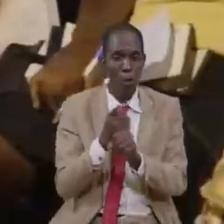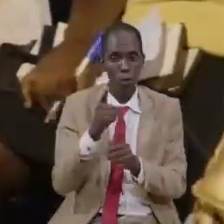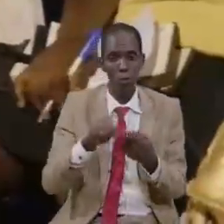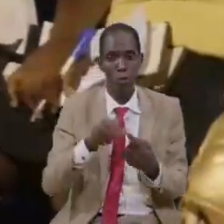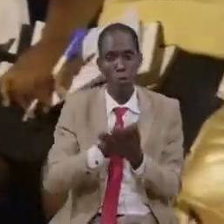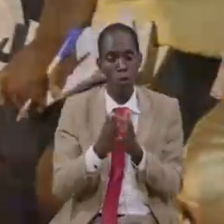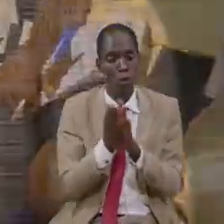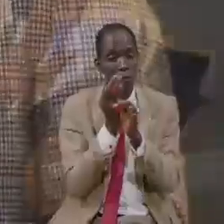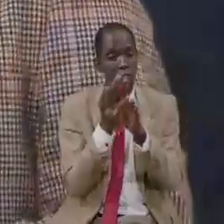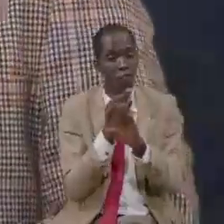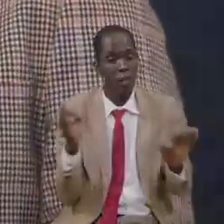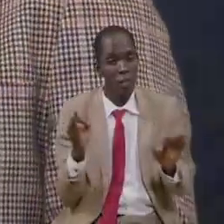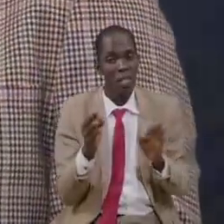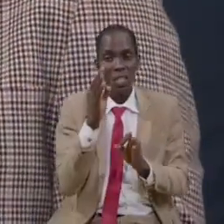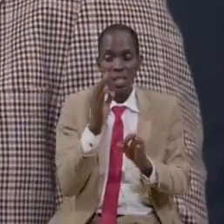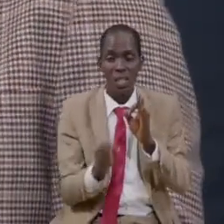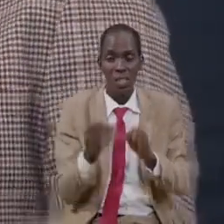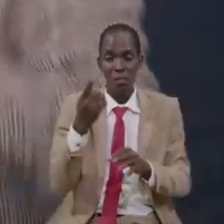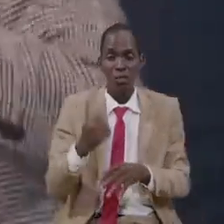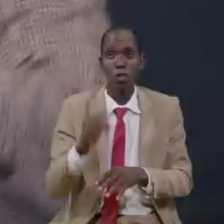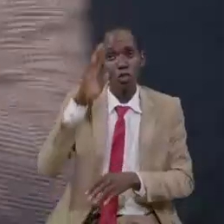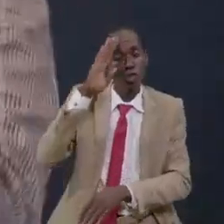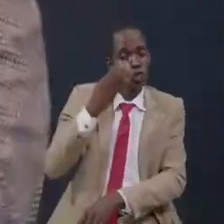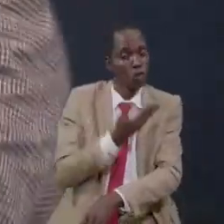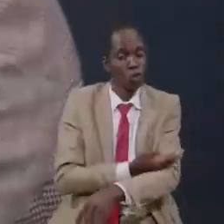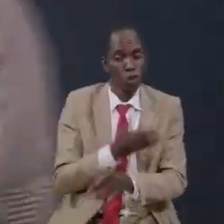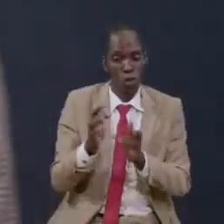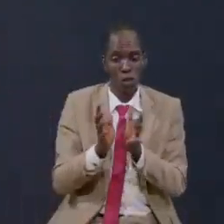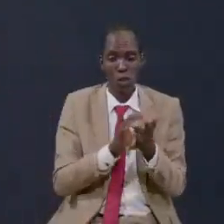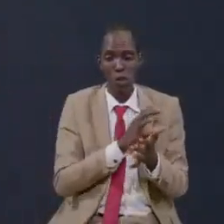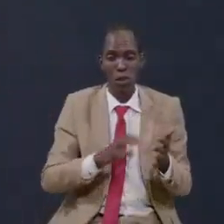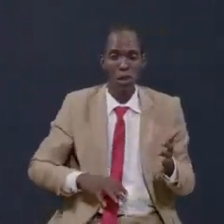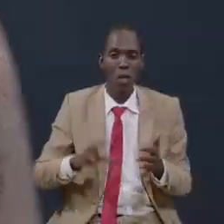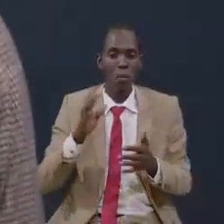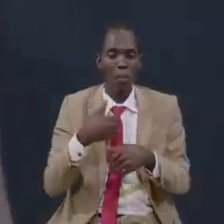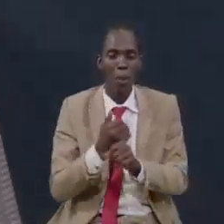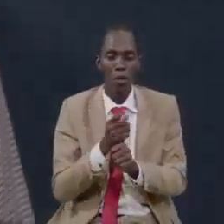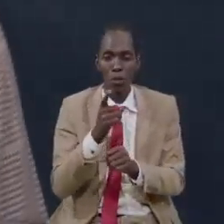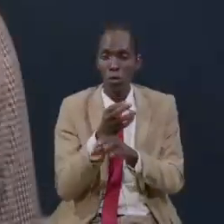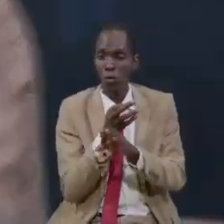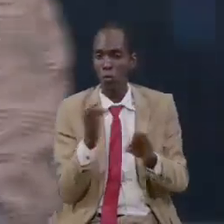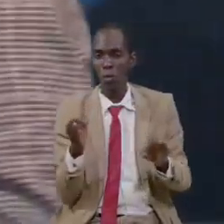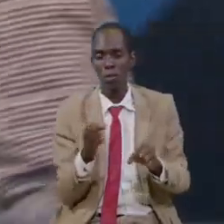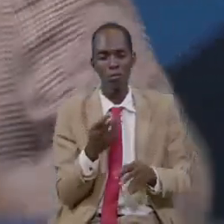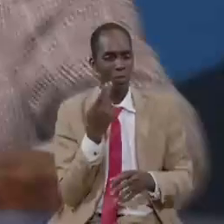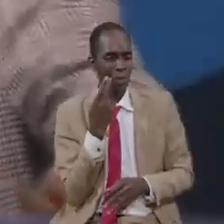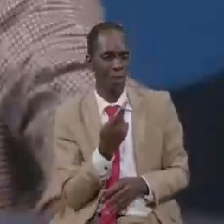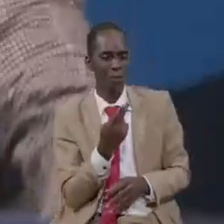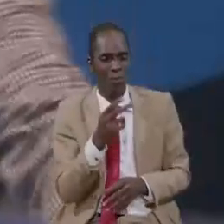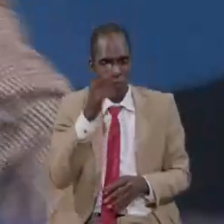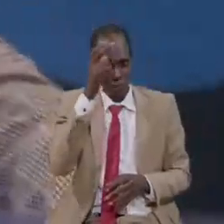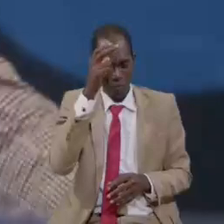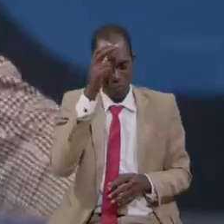Son shall set you free, as Satan, it took time for Satan to